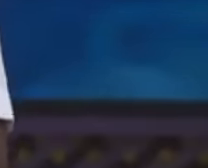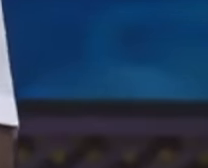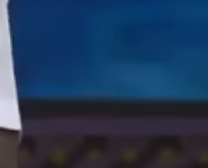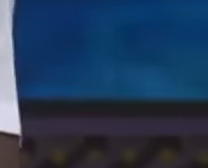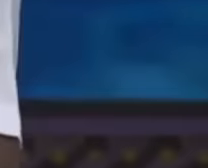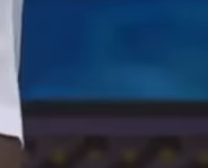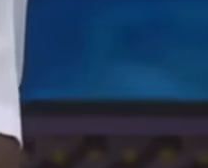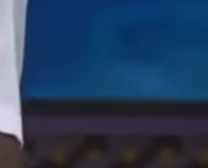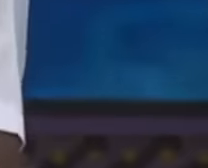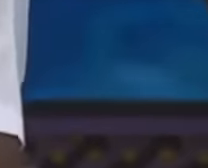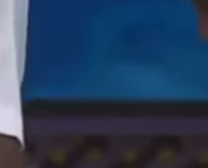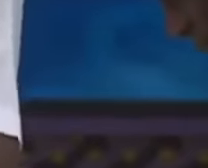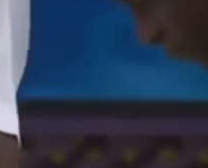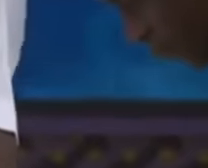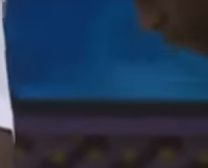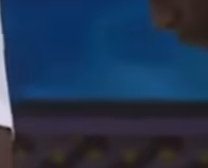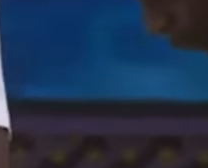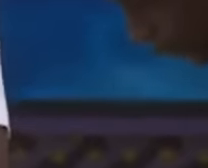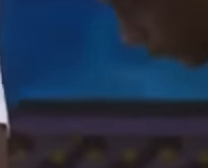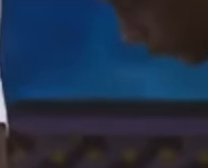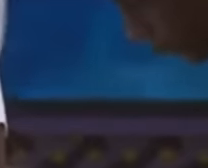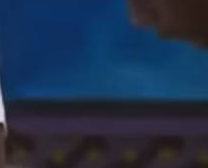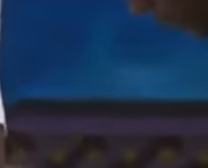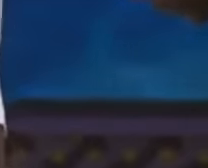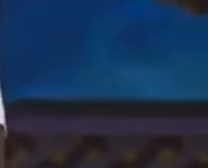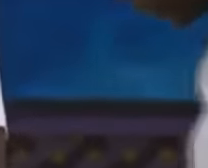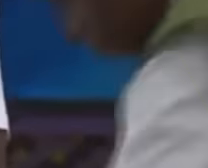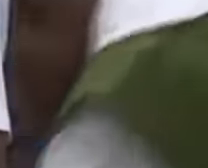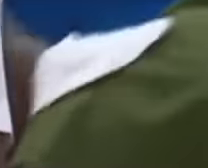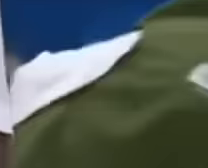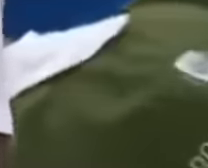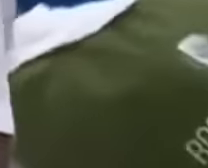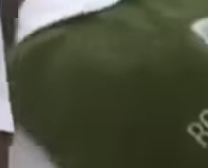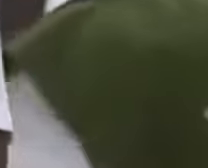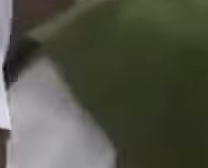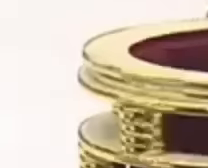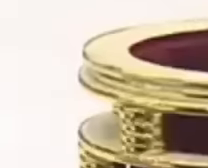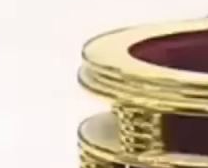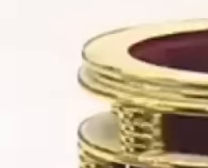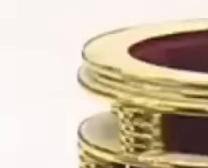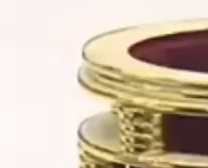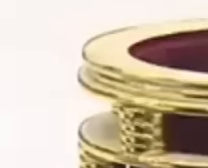The senior pastors who had prayed with me before we came,